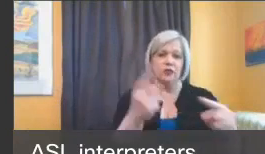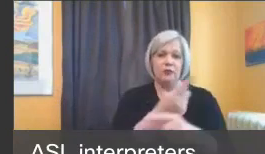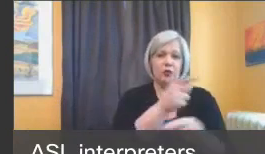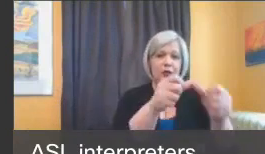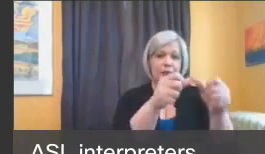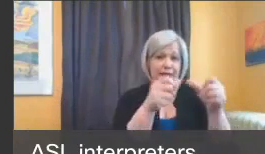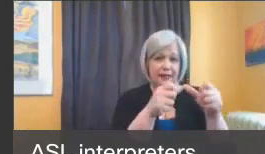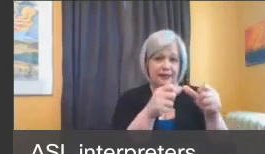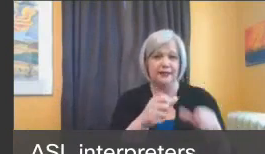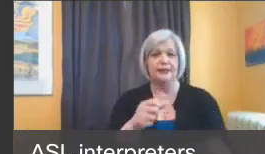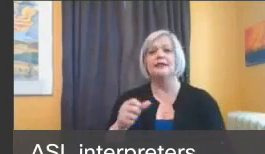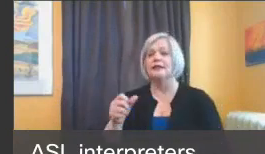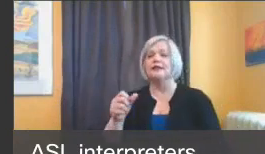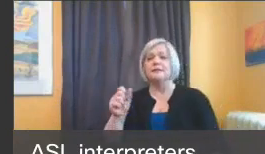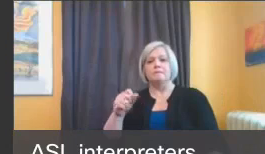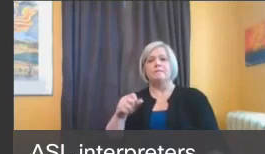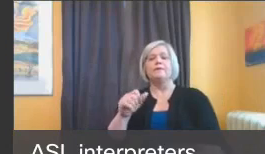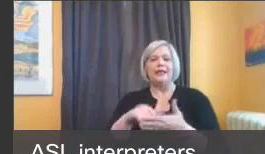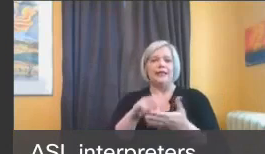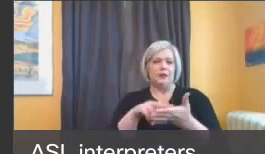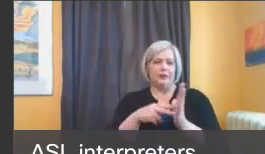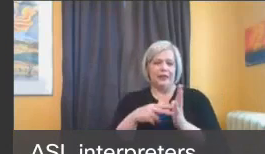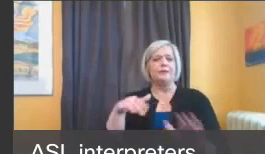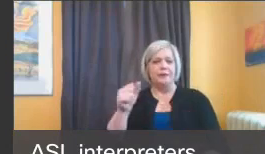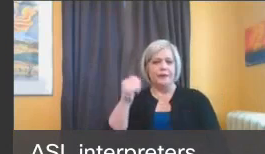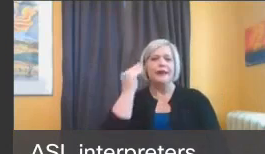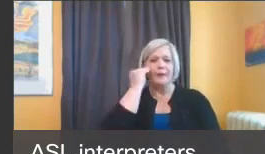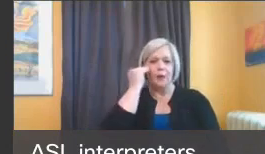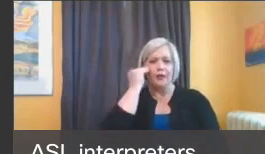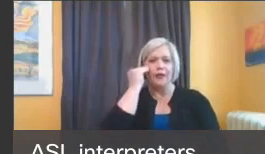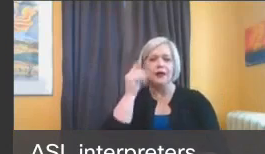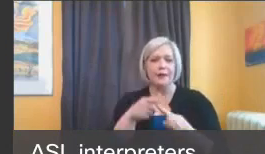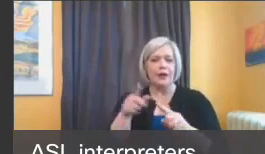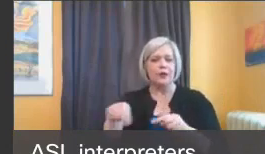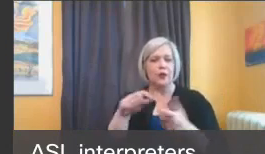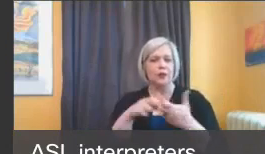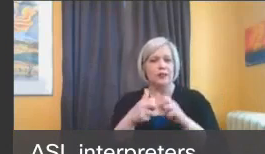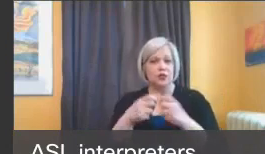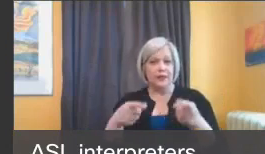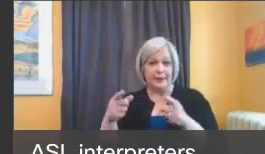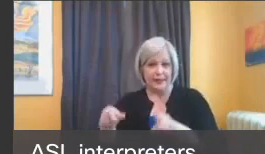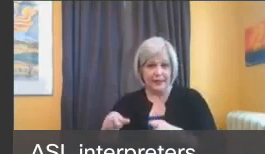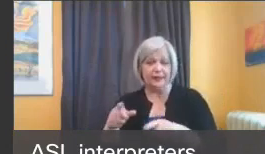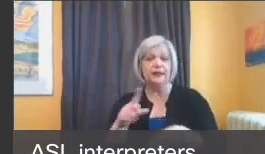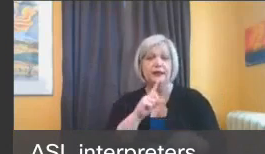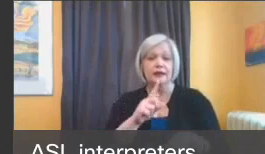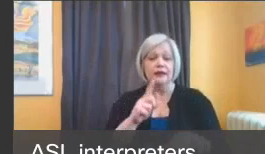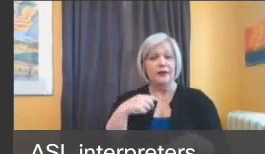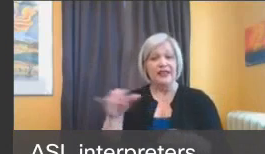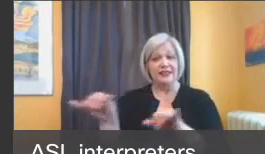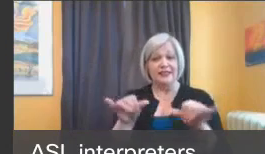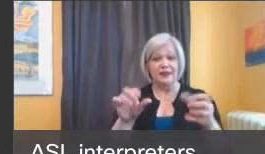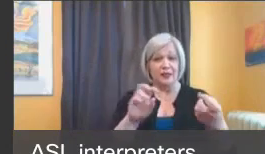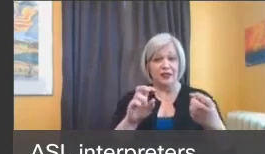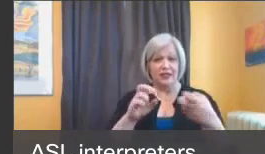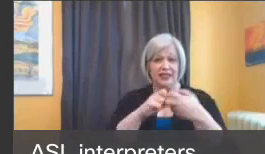Yeah, okay. So yeah, that's what you're referring to. Yes, I'm aware of those issues happening. Matter of fact, we've had a similar issue happen